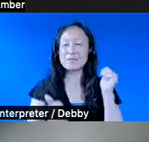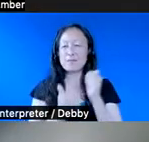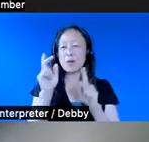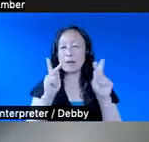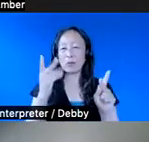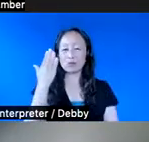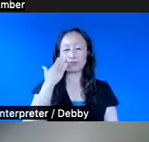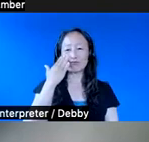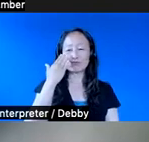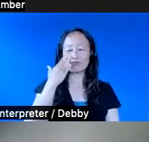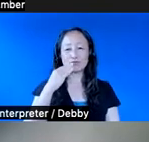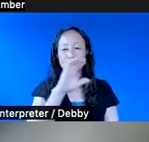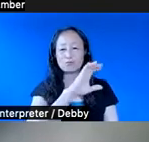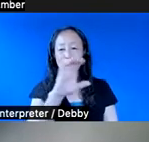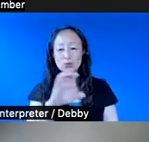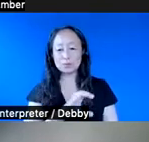Okay.